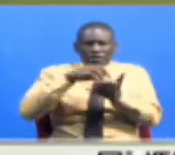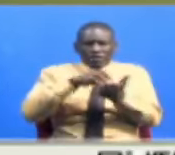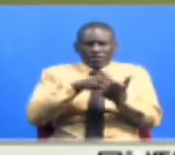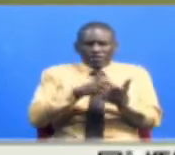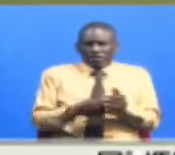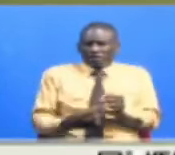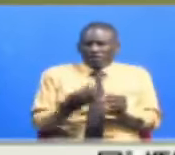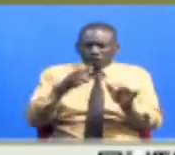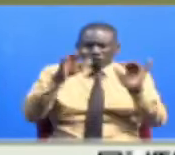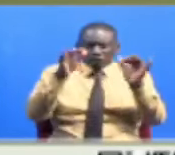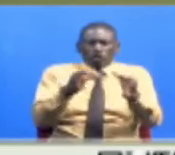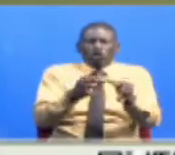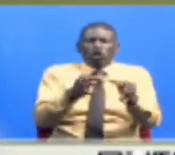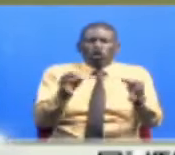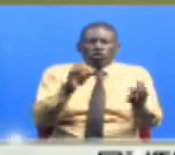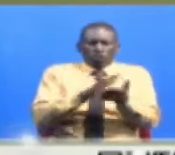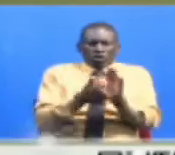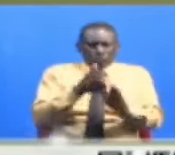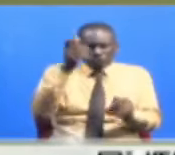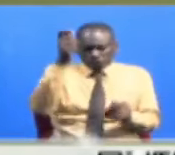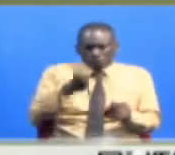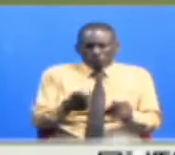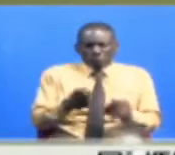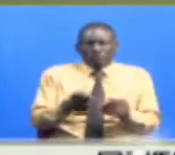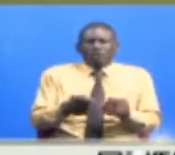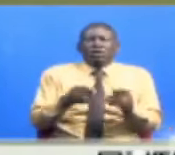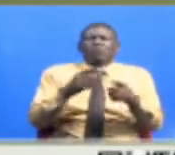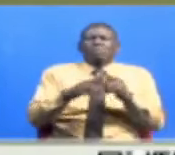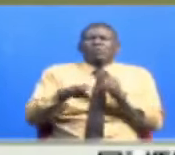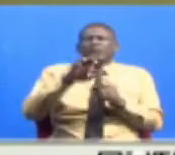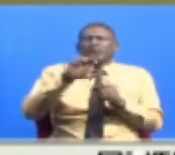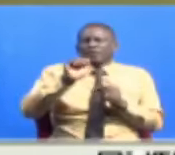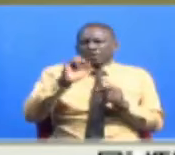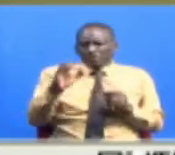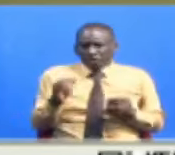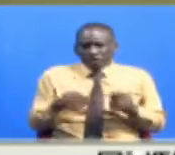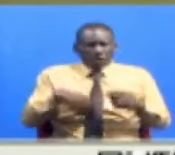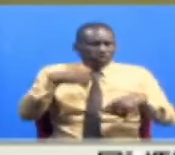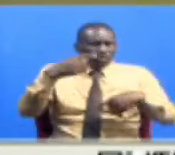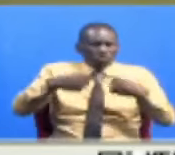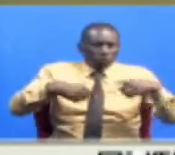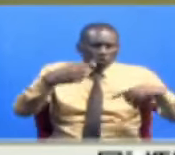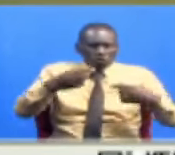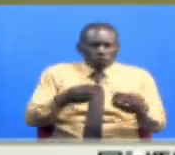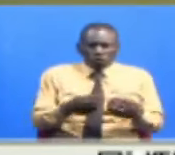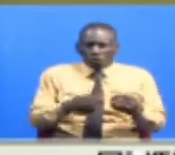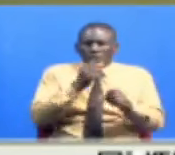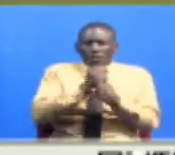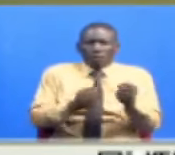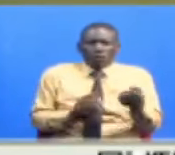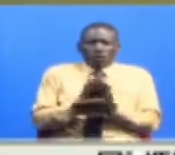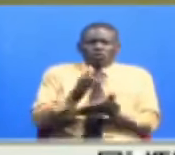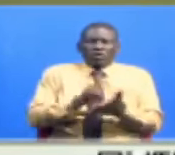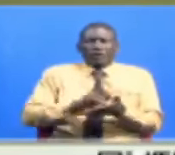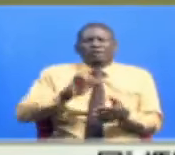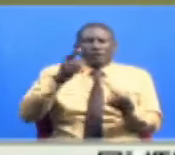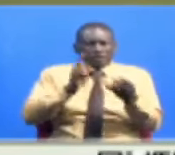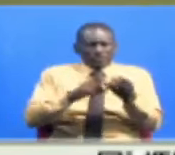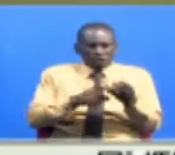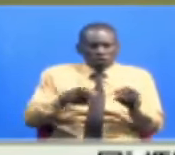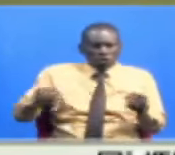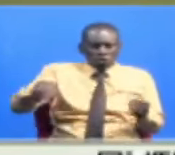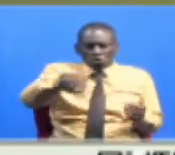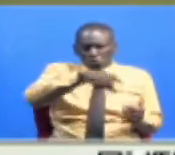cases appear to take long. But EACC has gone ahead of them by ensuring that, first of all, we